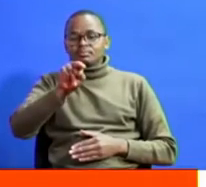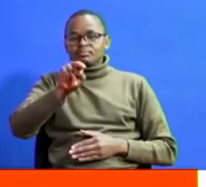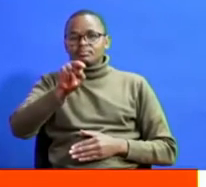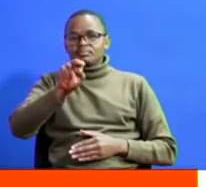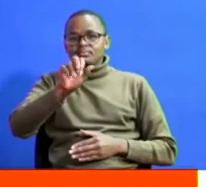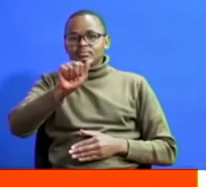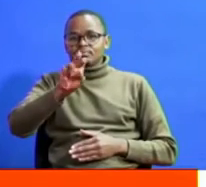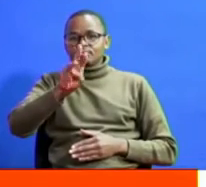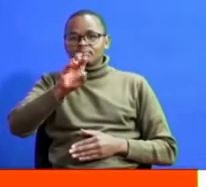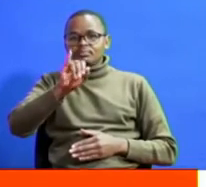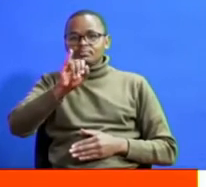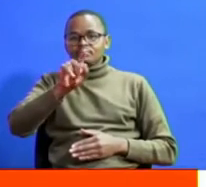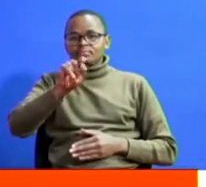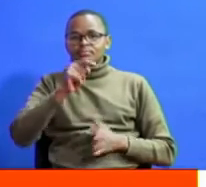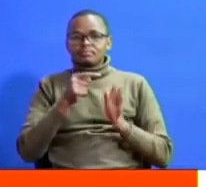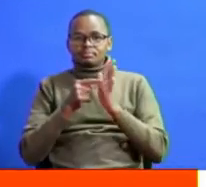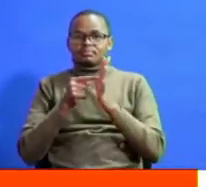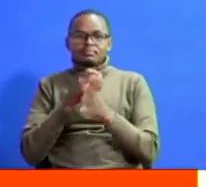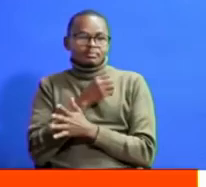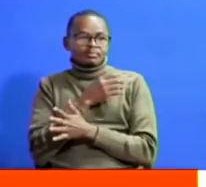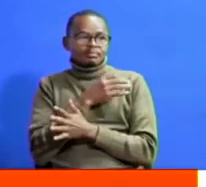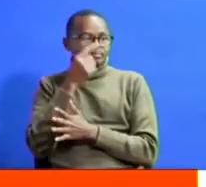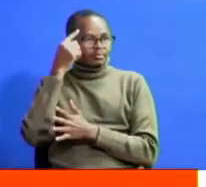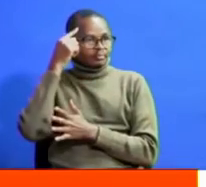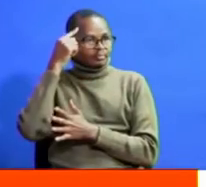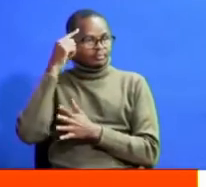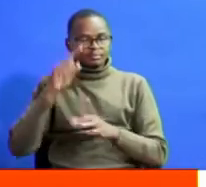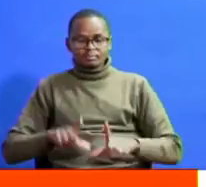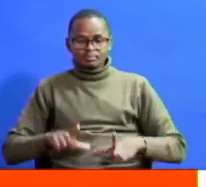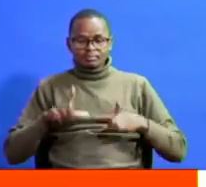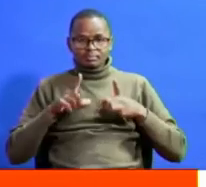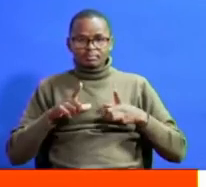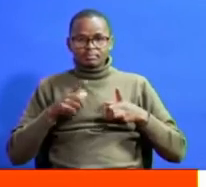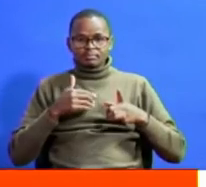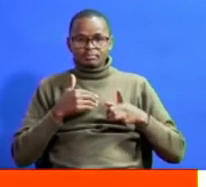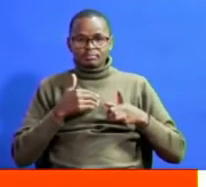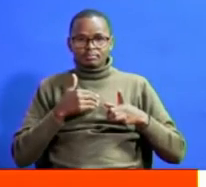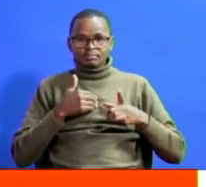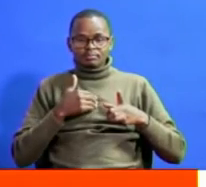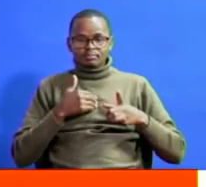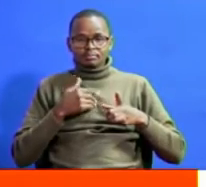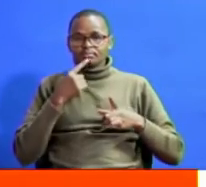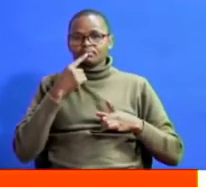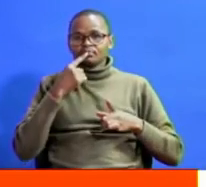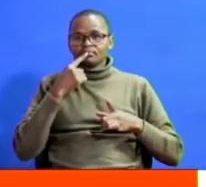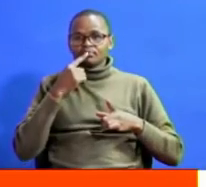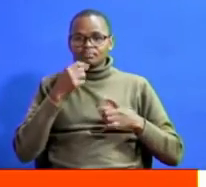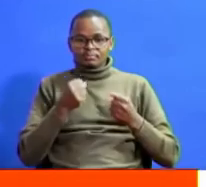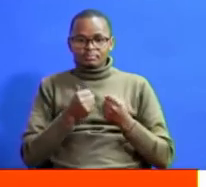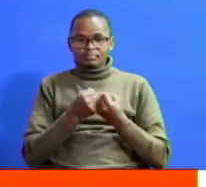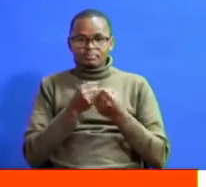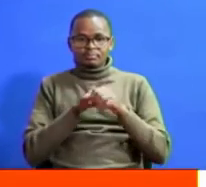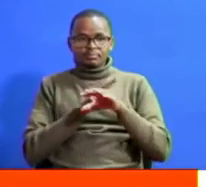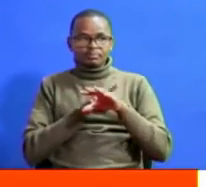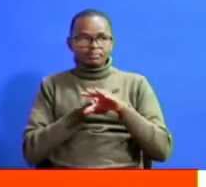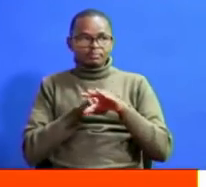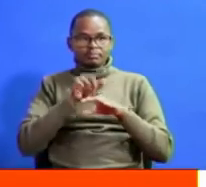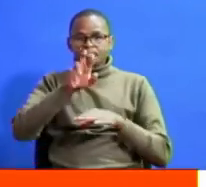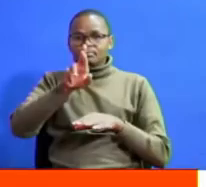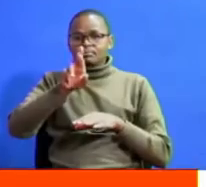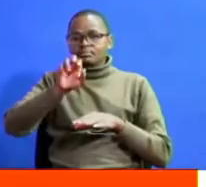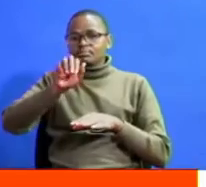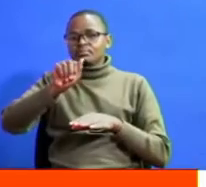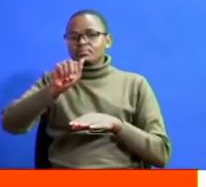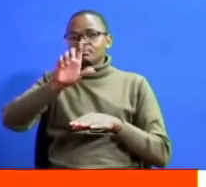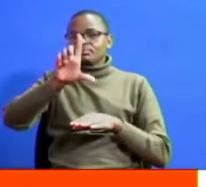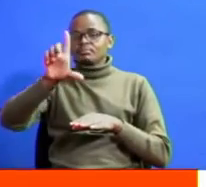Awiti has expressed fears for his life. Awiti has claimed that the attack occurred during a rally attended by